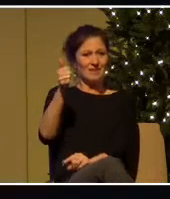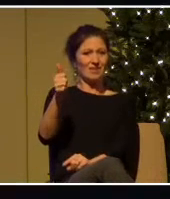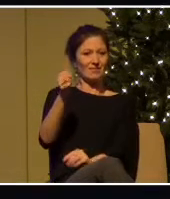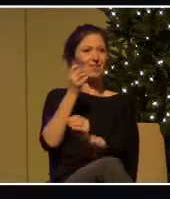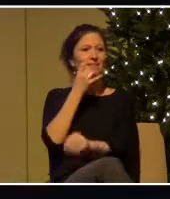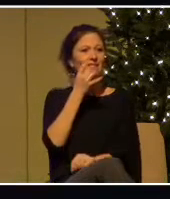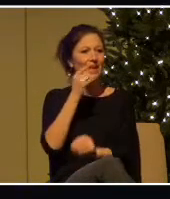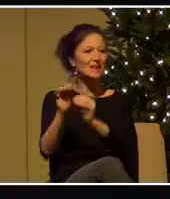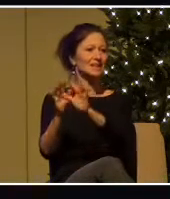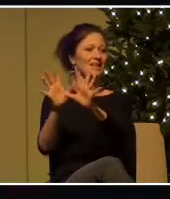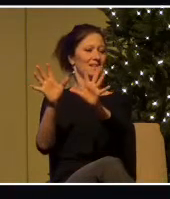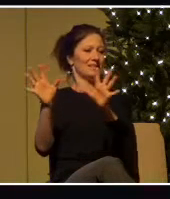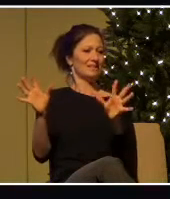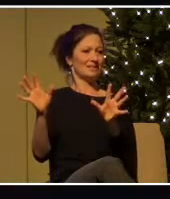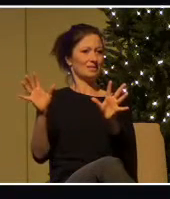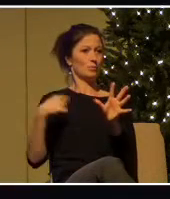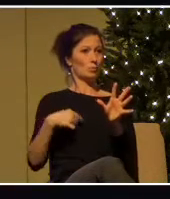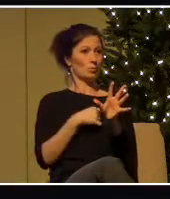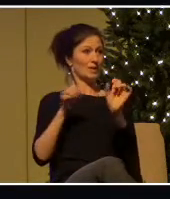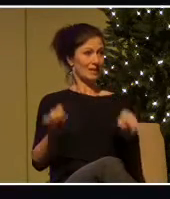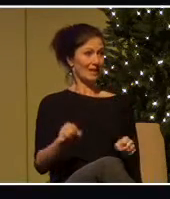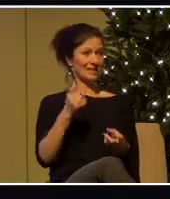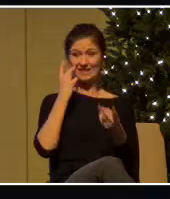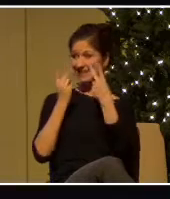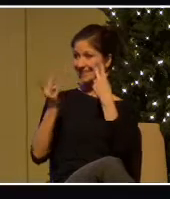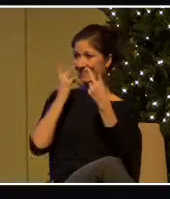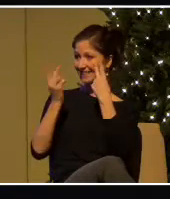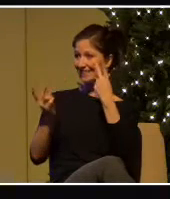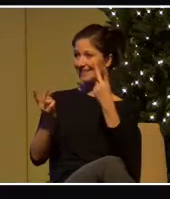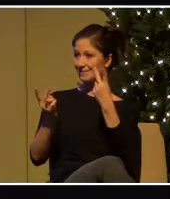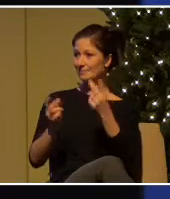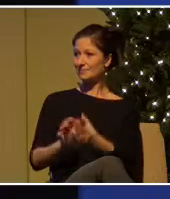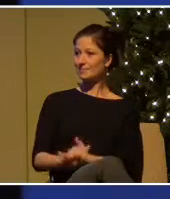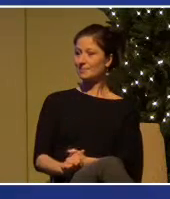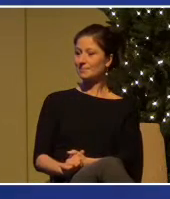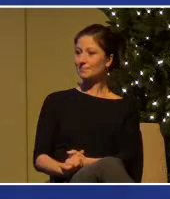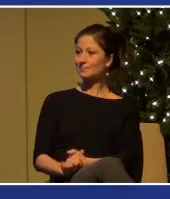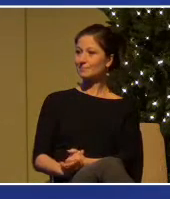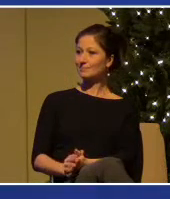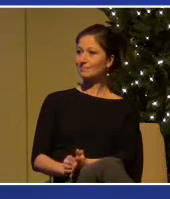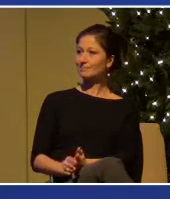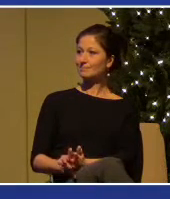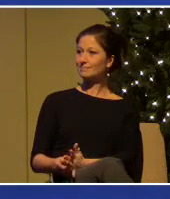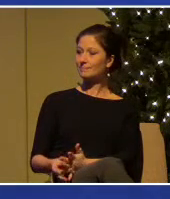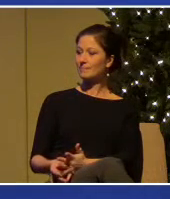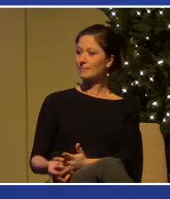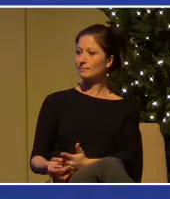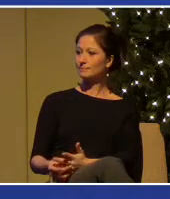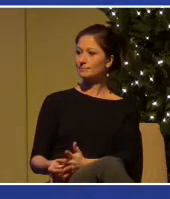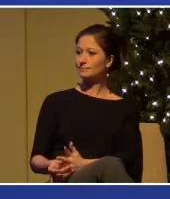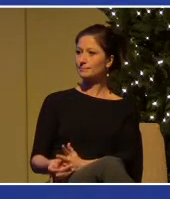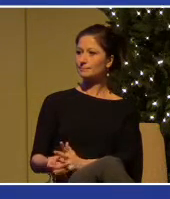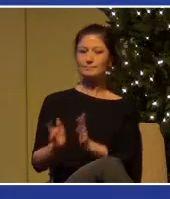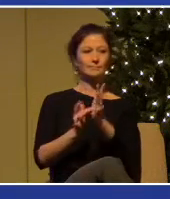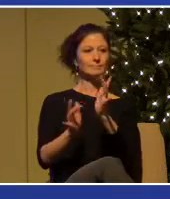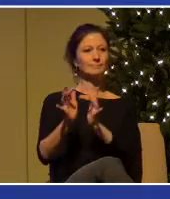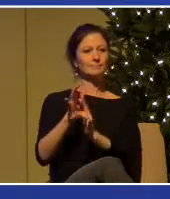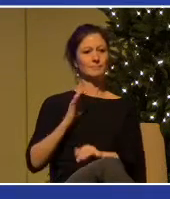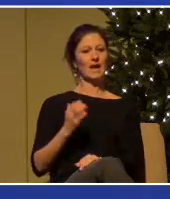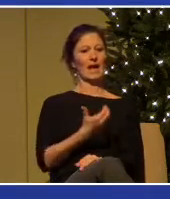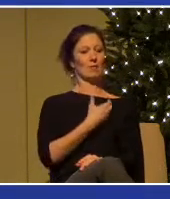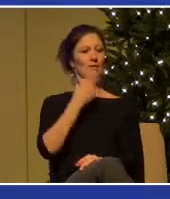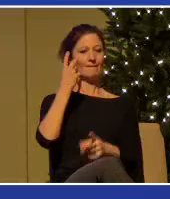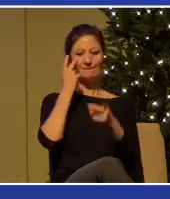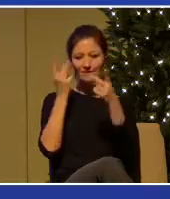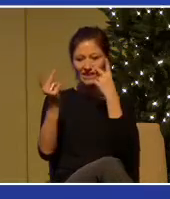Jesus is the light by which we see. And we'll be talking about that. He is our vision. He is the